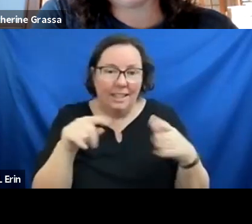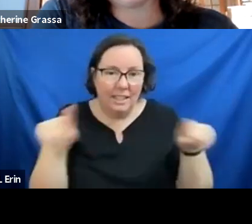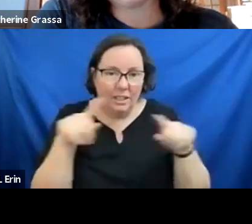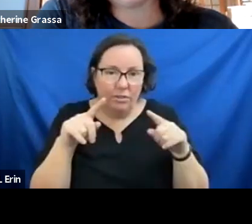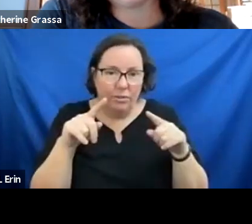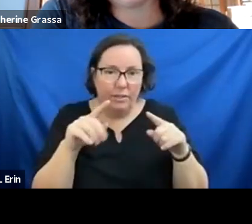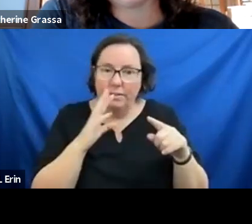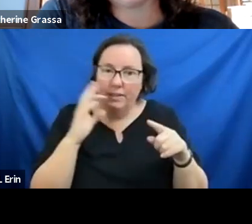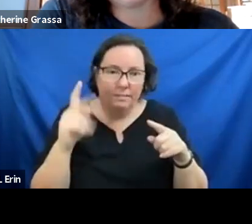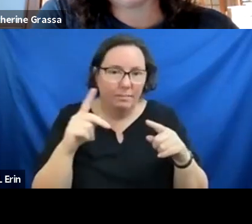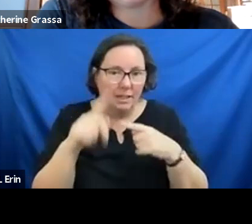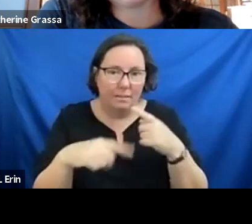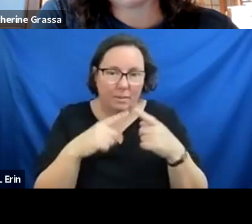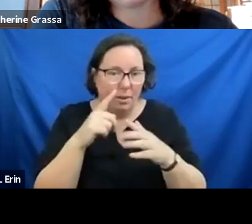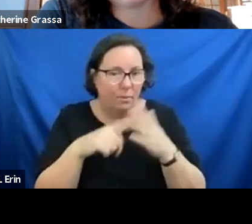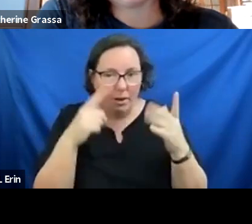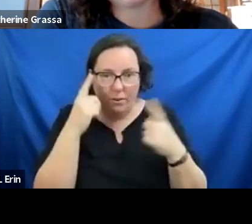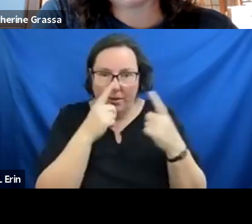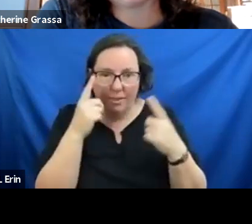elevate your voices as to what you think